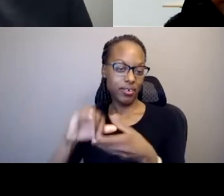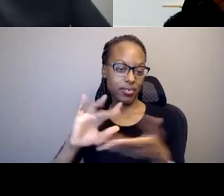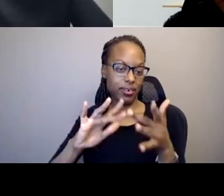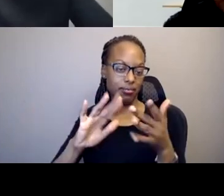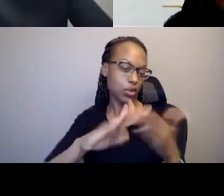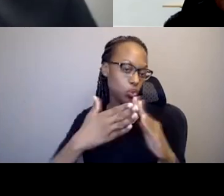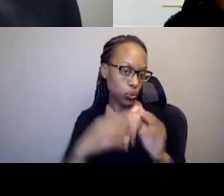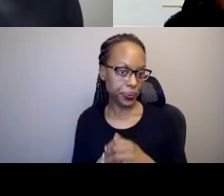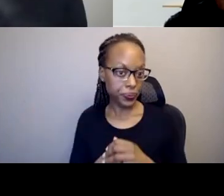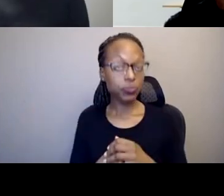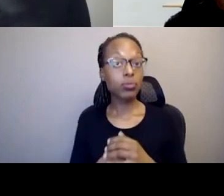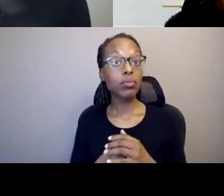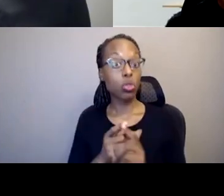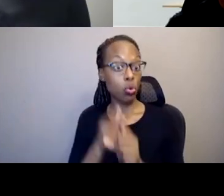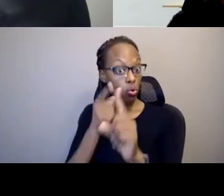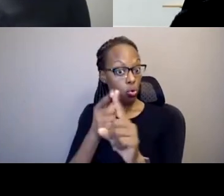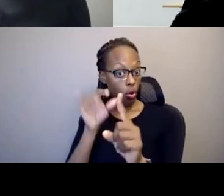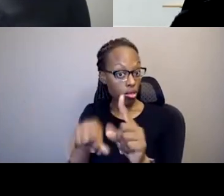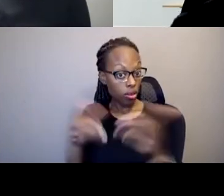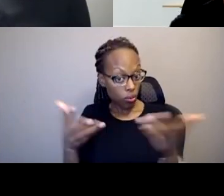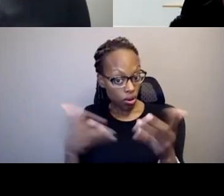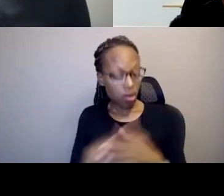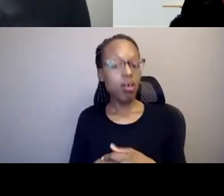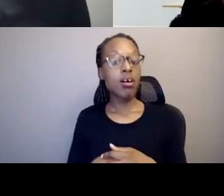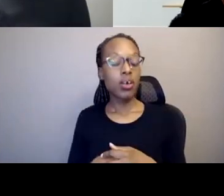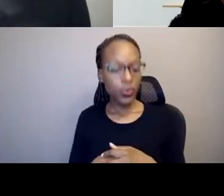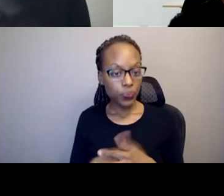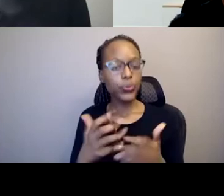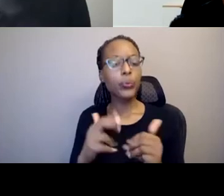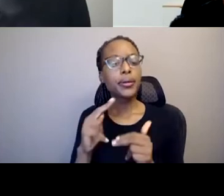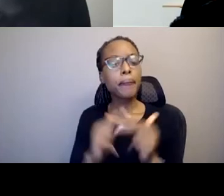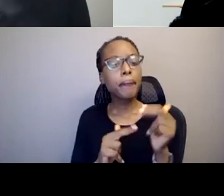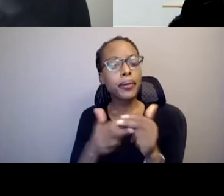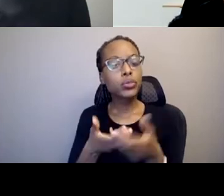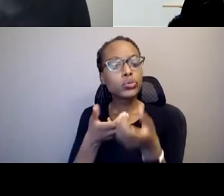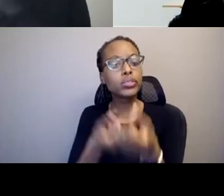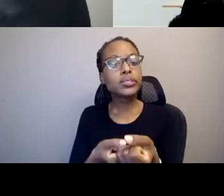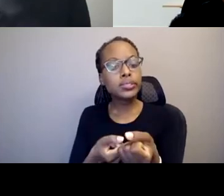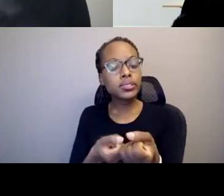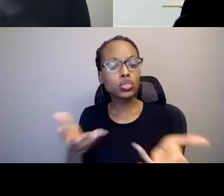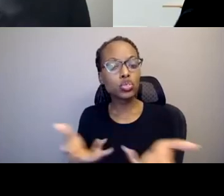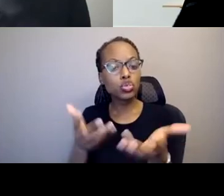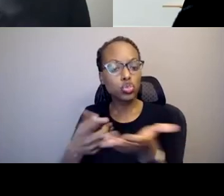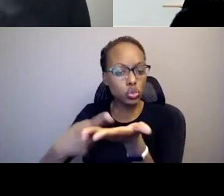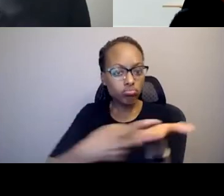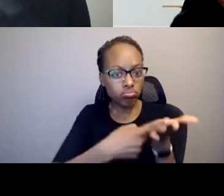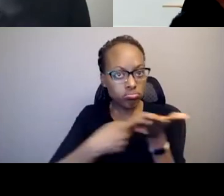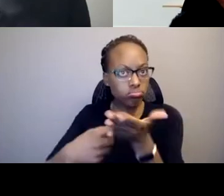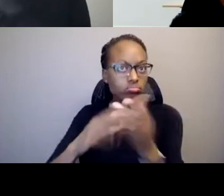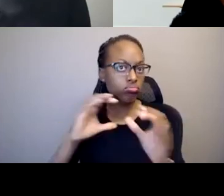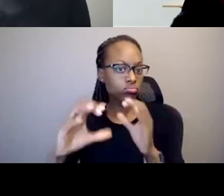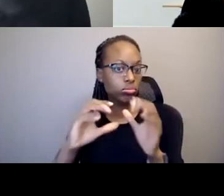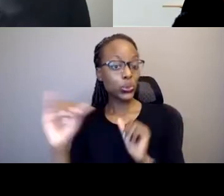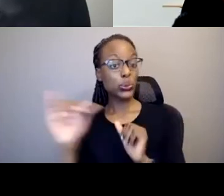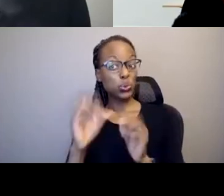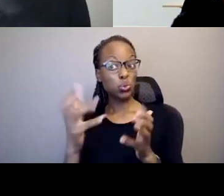there is to really build trust and sort of foster dialogue and communication, and also build relationships